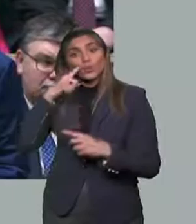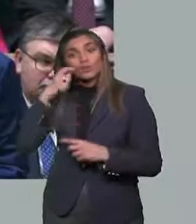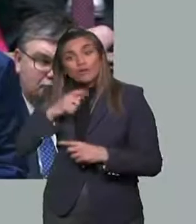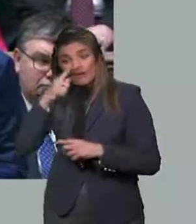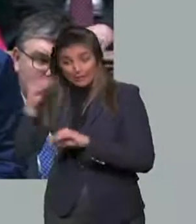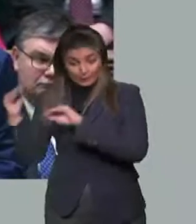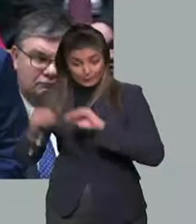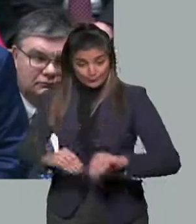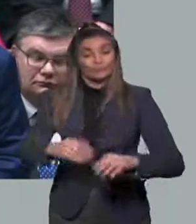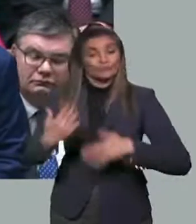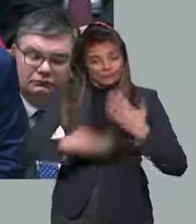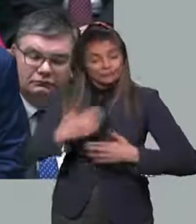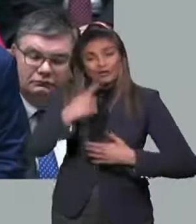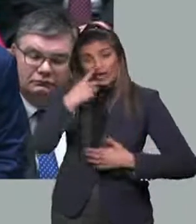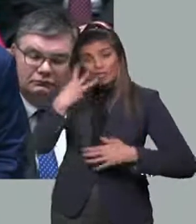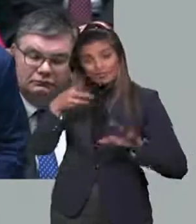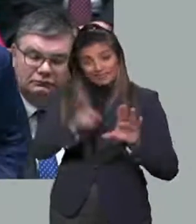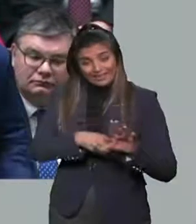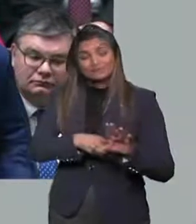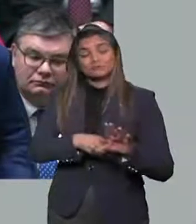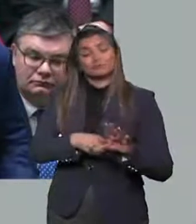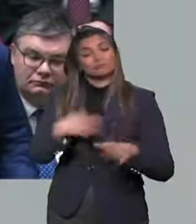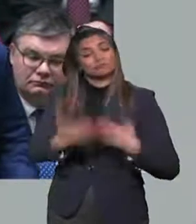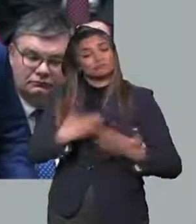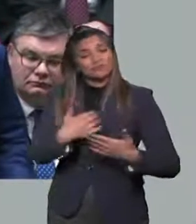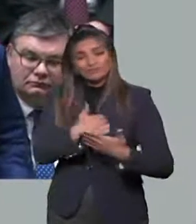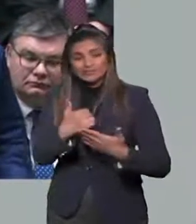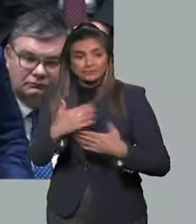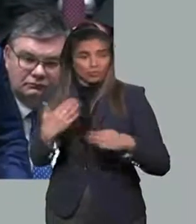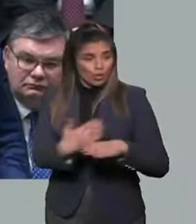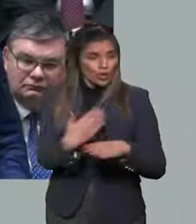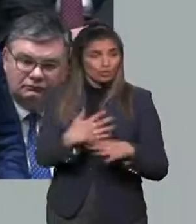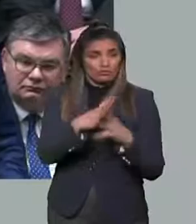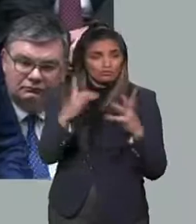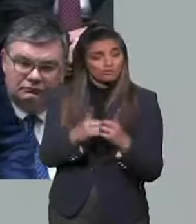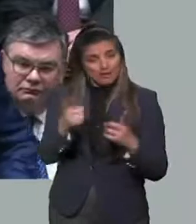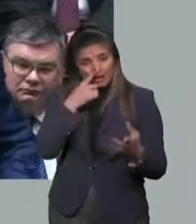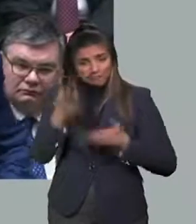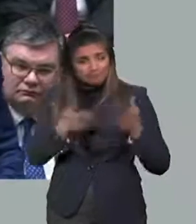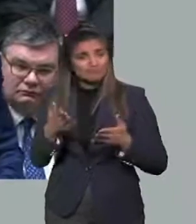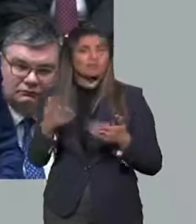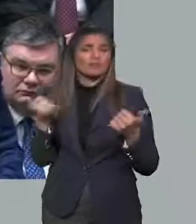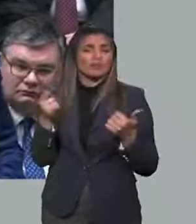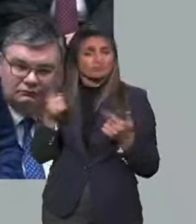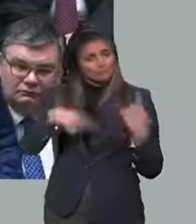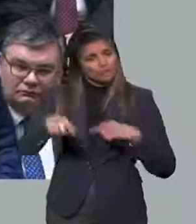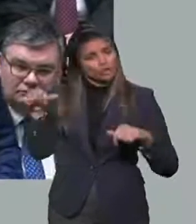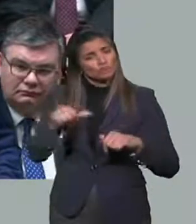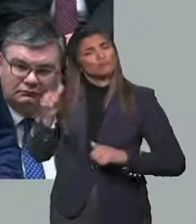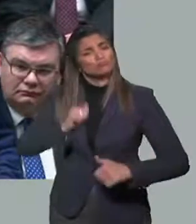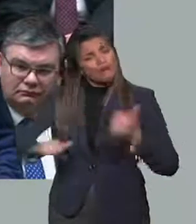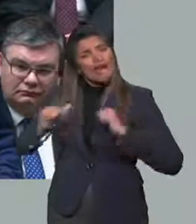access benefits. They can stay for 3 years with leave to remain, and I'm proud, and the whole House should be proud, not just of the big-hearted approach of this government, but also